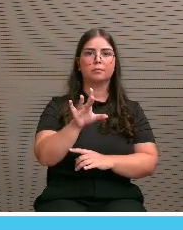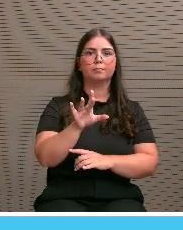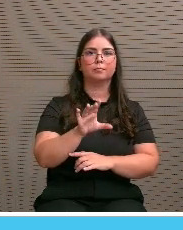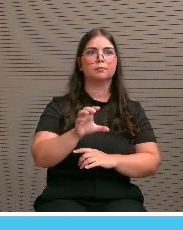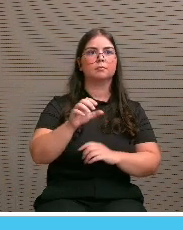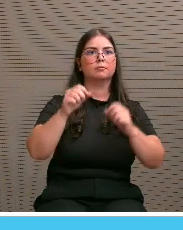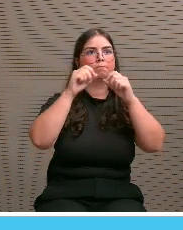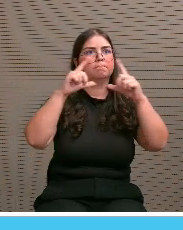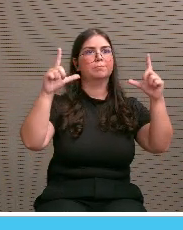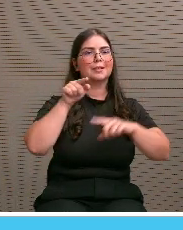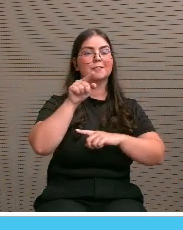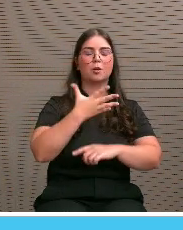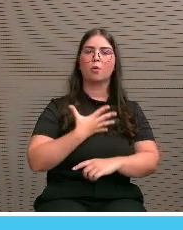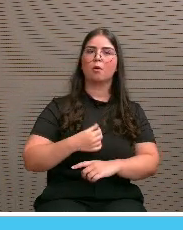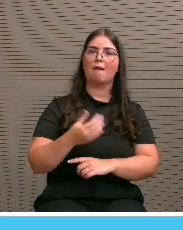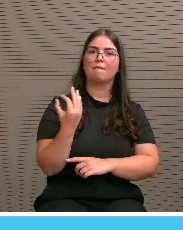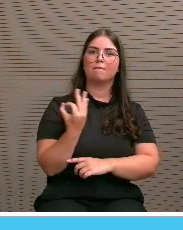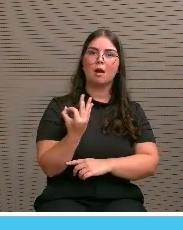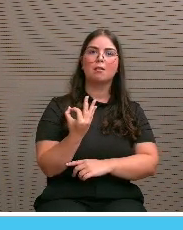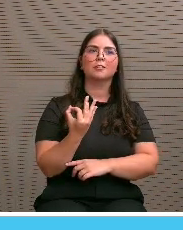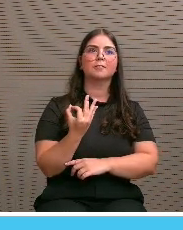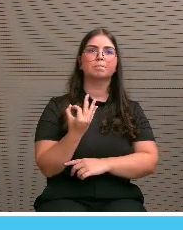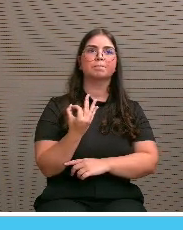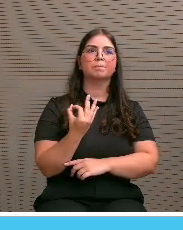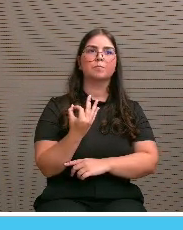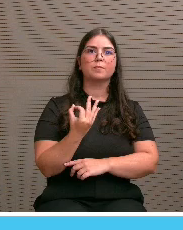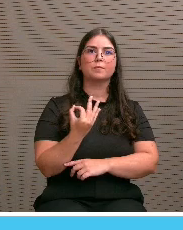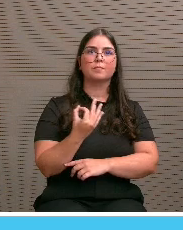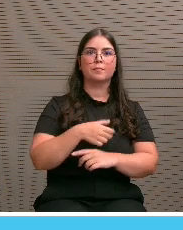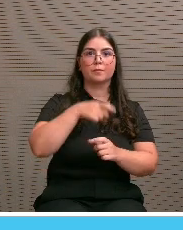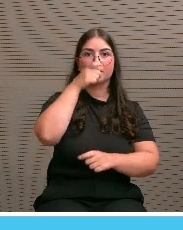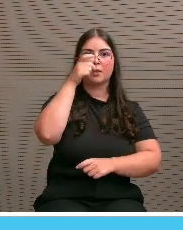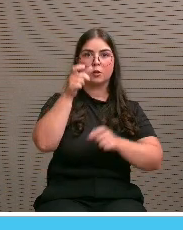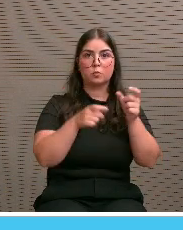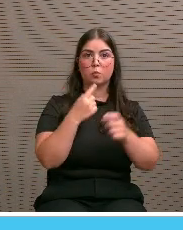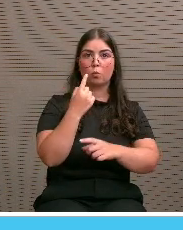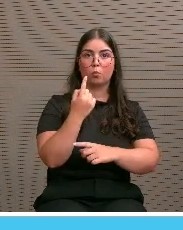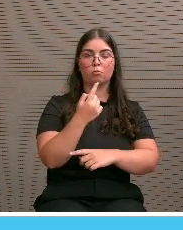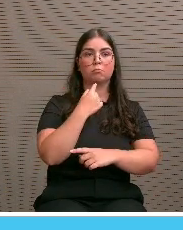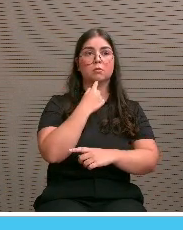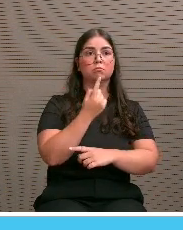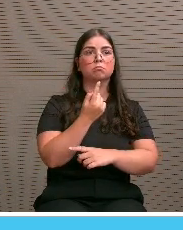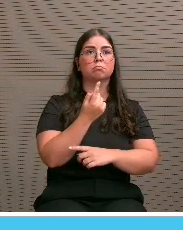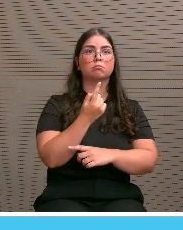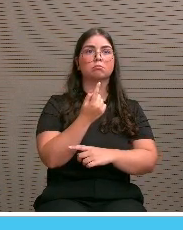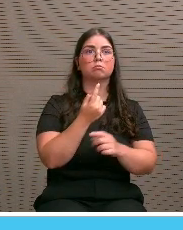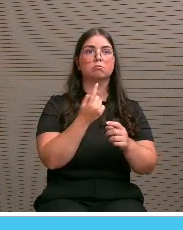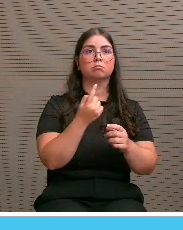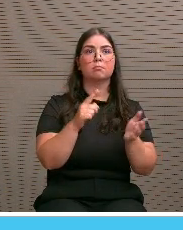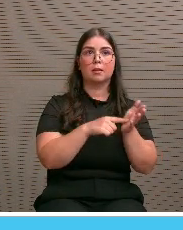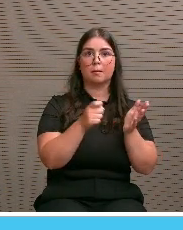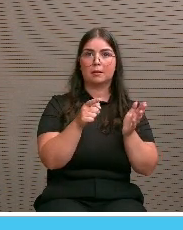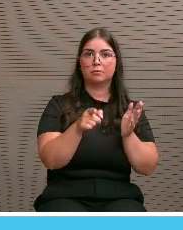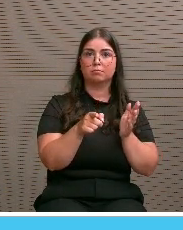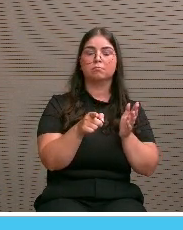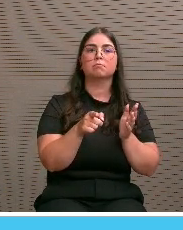by a fellow over in the US who says, you know, non-GMO is an indulgence of the Western